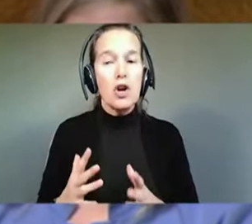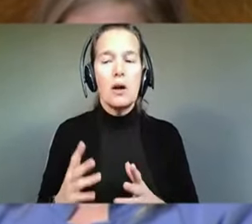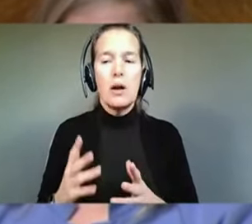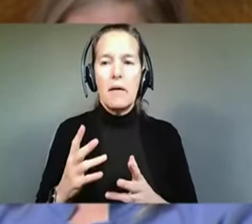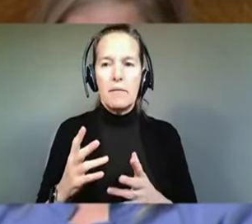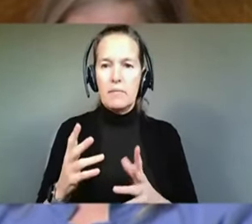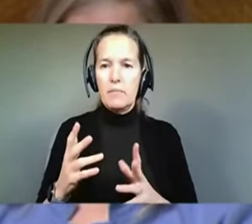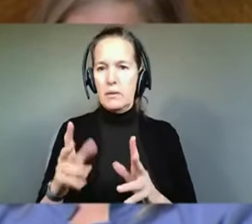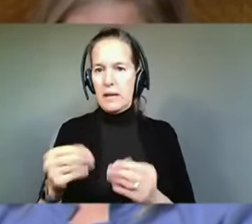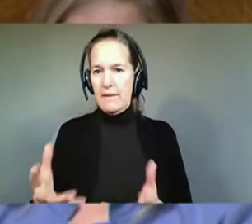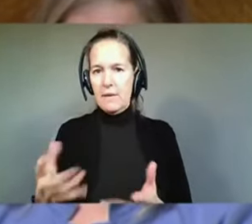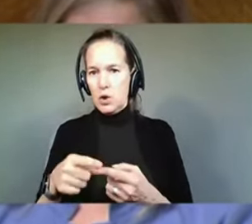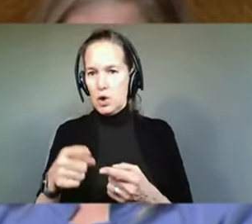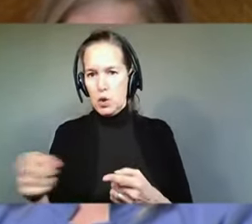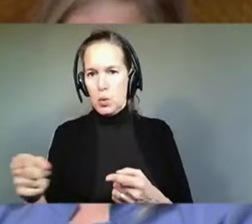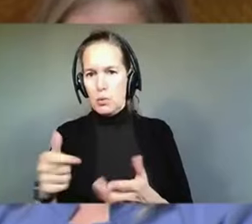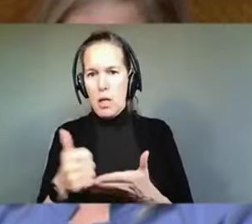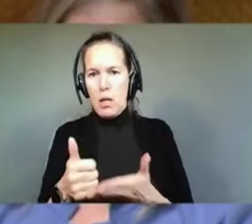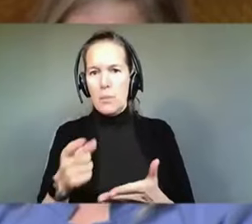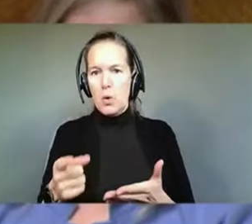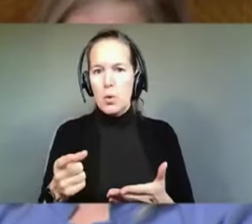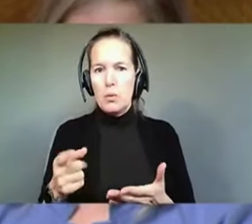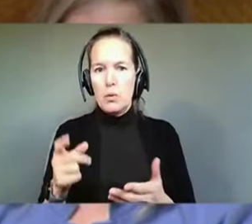recover your ability to exert?